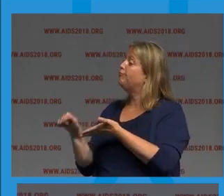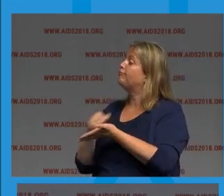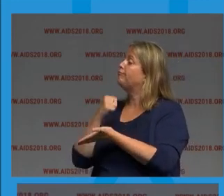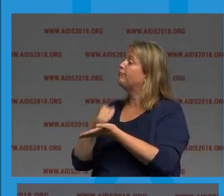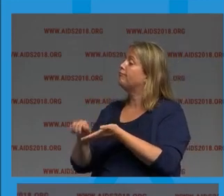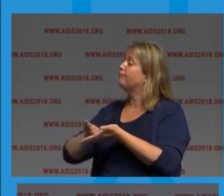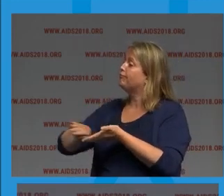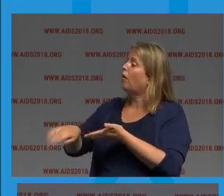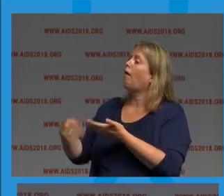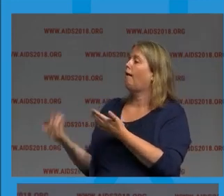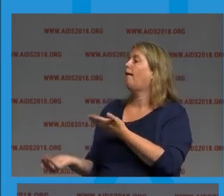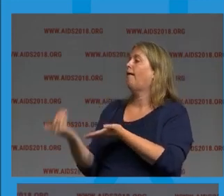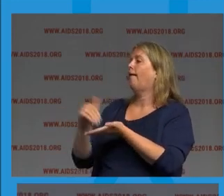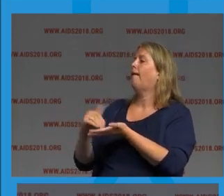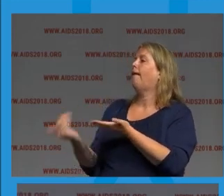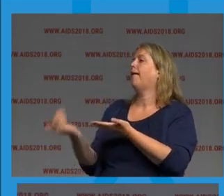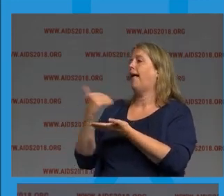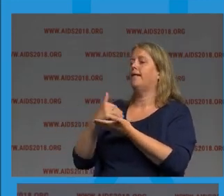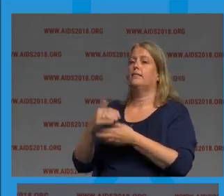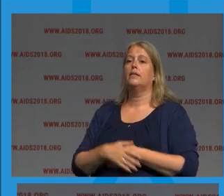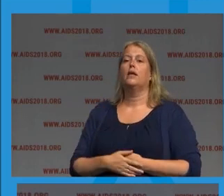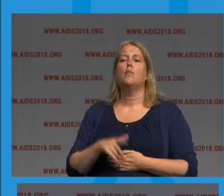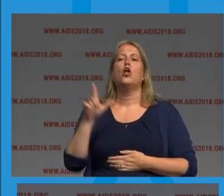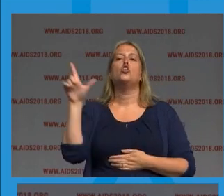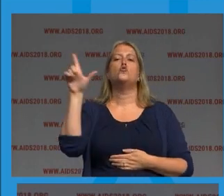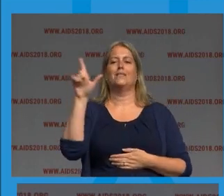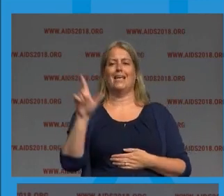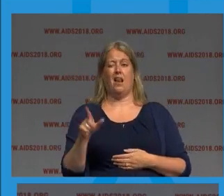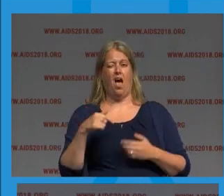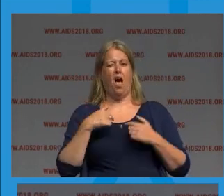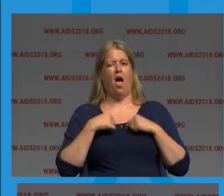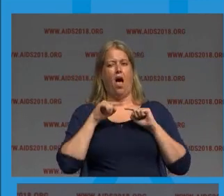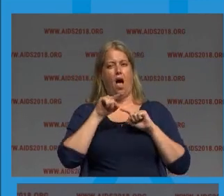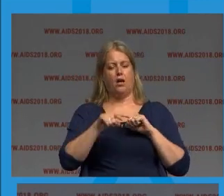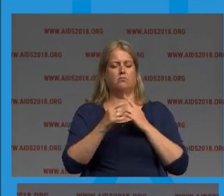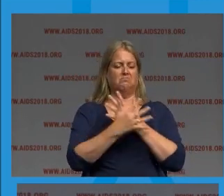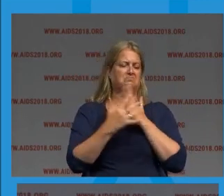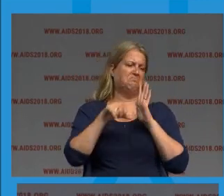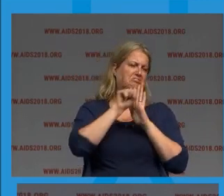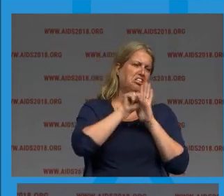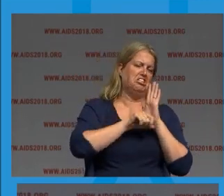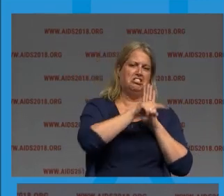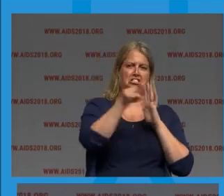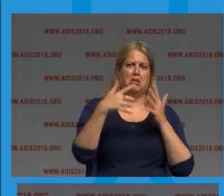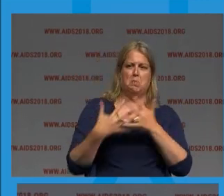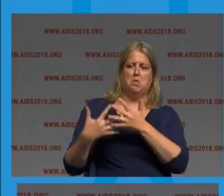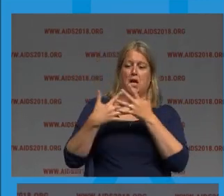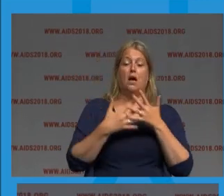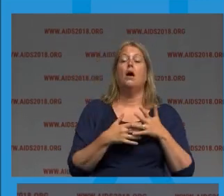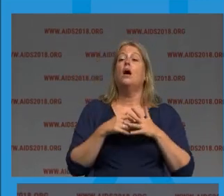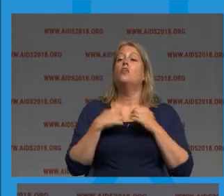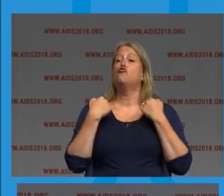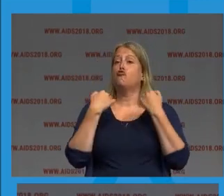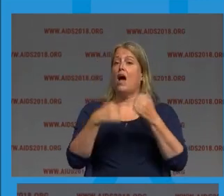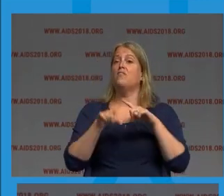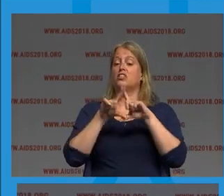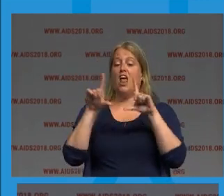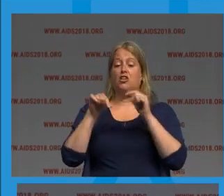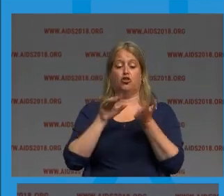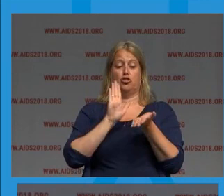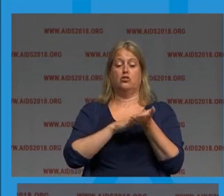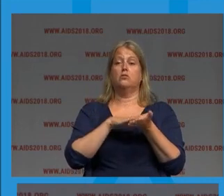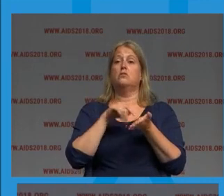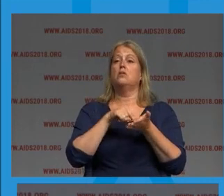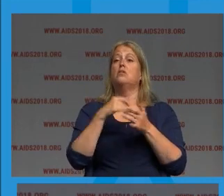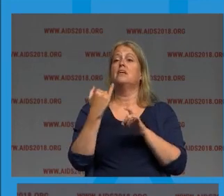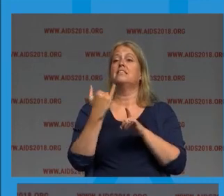reapply. And in Louisiana, where I'm from, in certain states in the United States, it is noted on your driver's license, sex offender. And